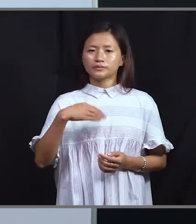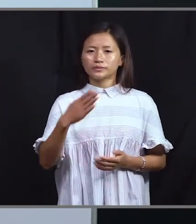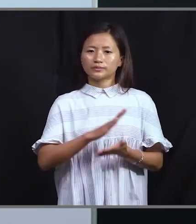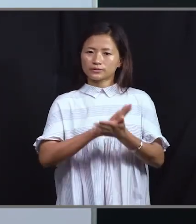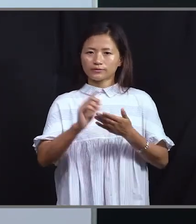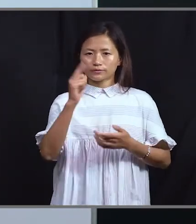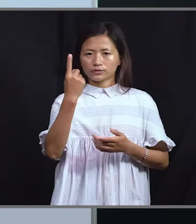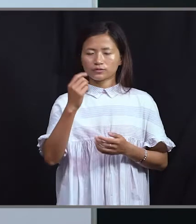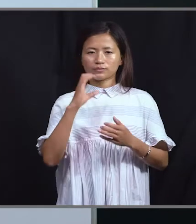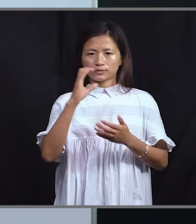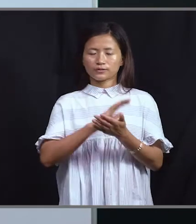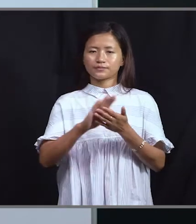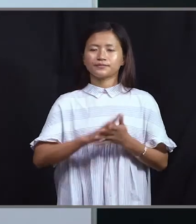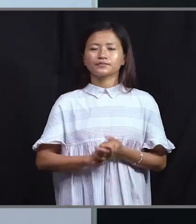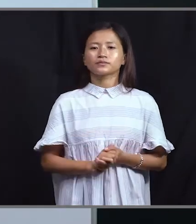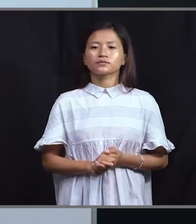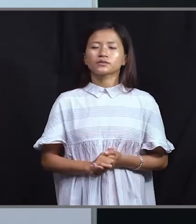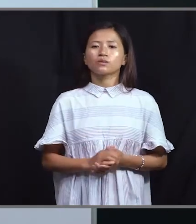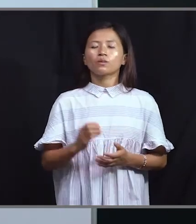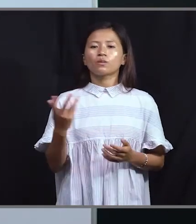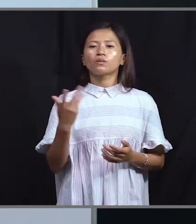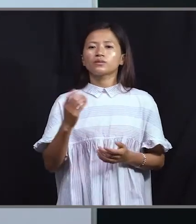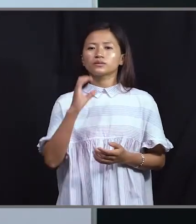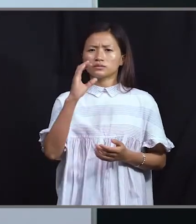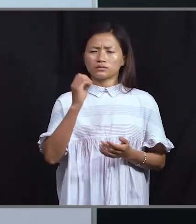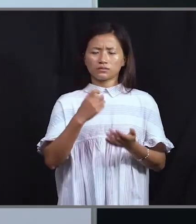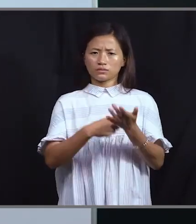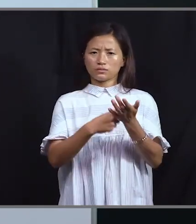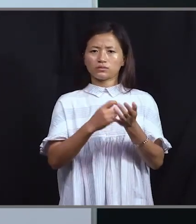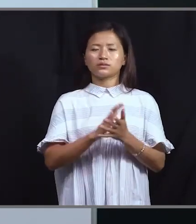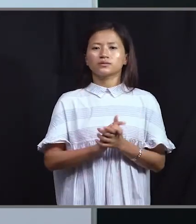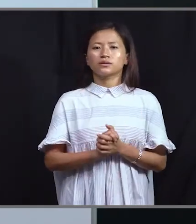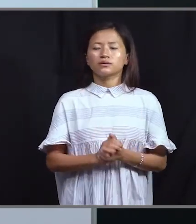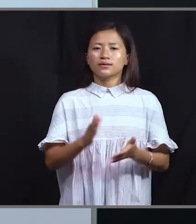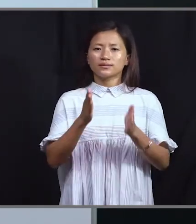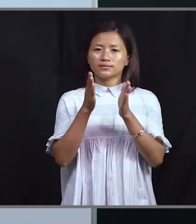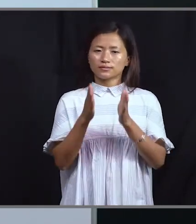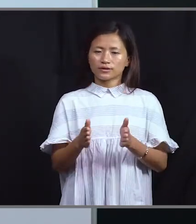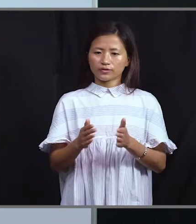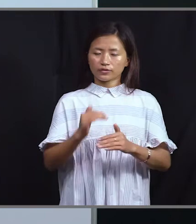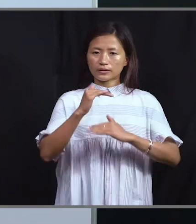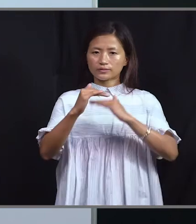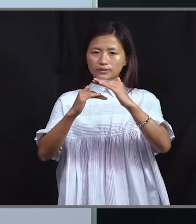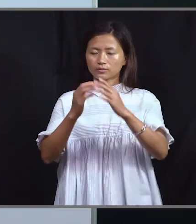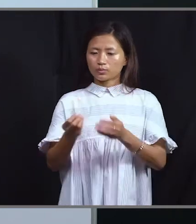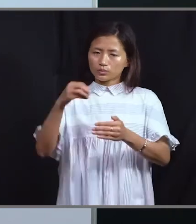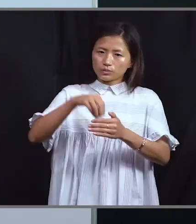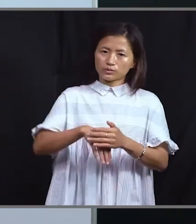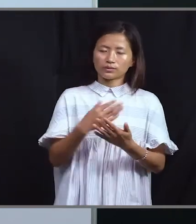done with the first chapter. So, what is coordination? Coordination means act of arranging and putting things